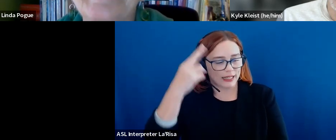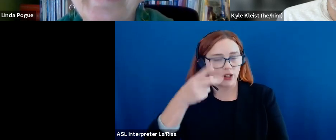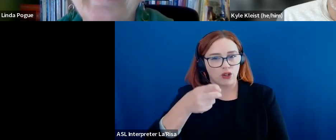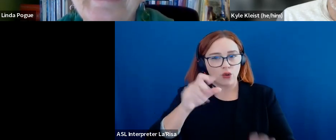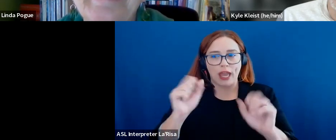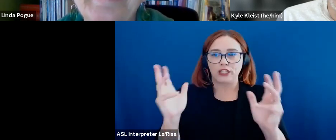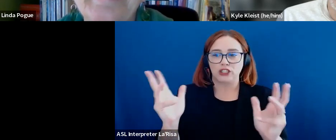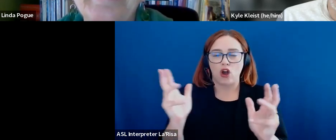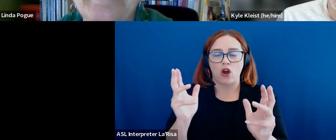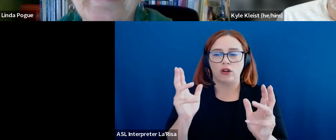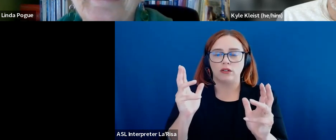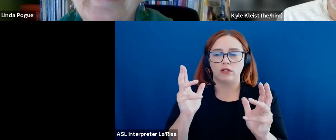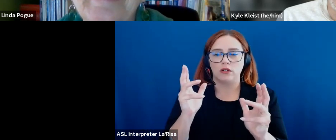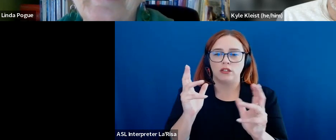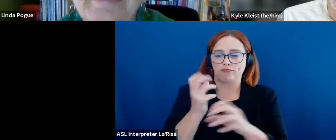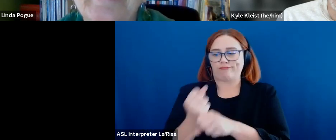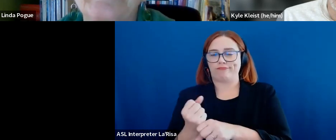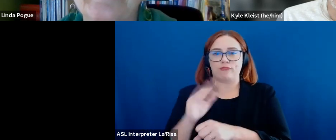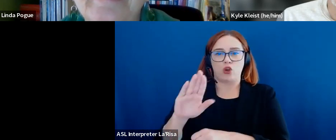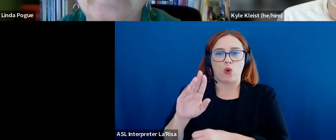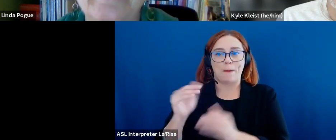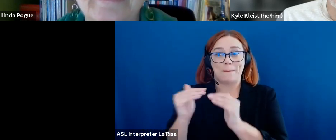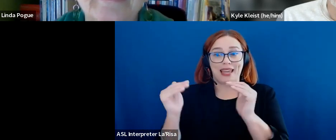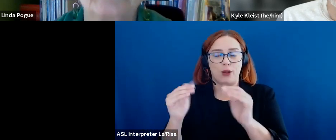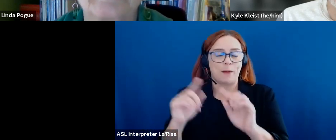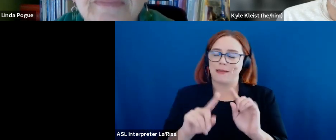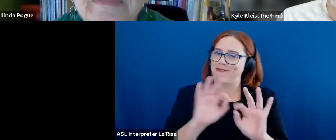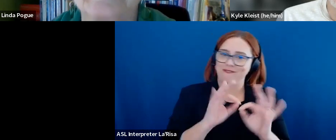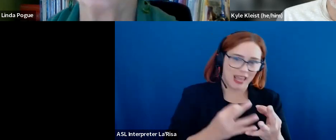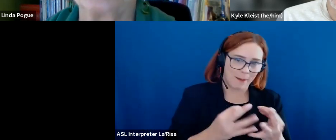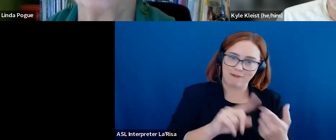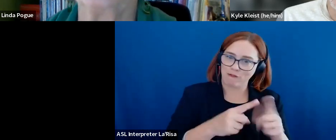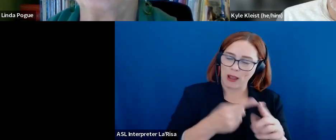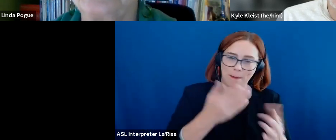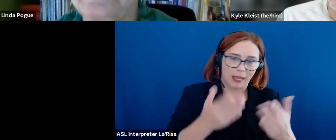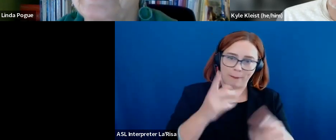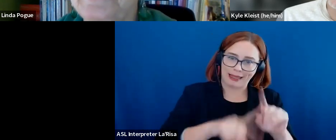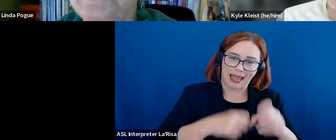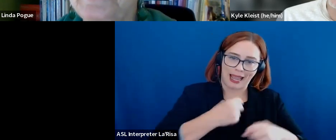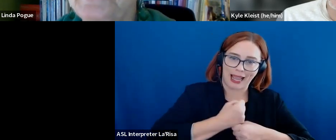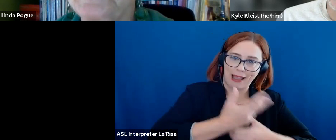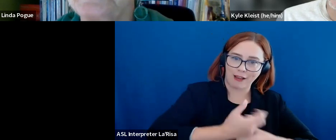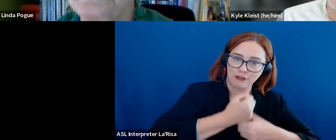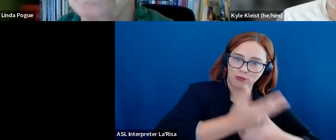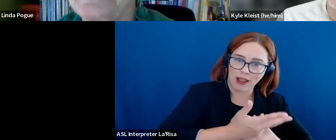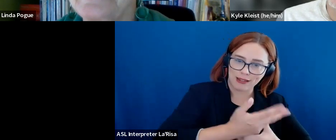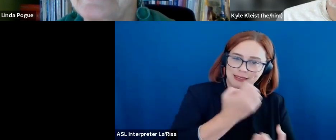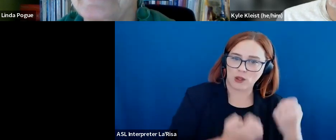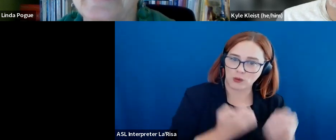peers, but maybe not around your family or close friends so much. Thank you so All right, much. we for have,